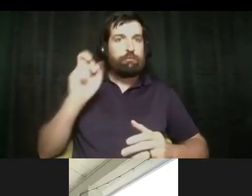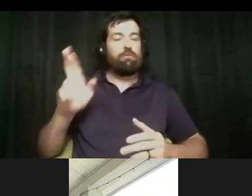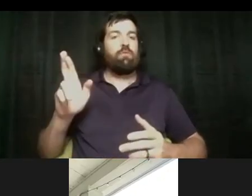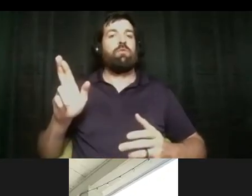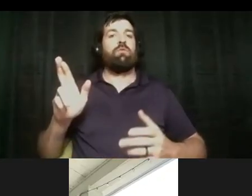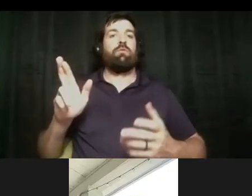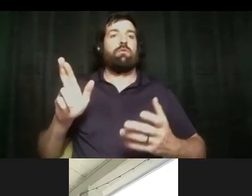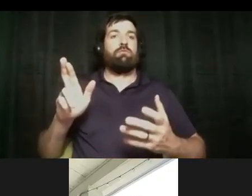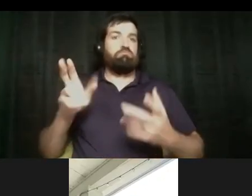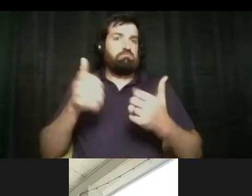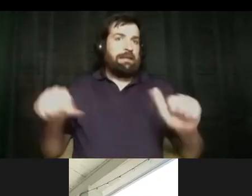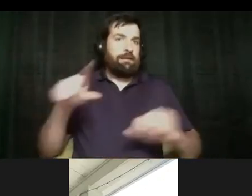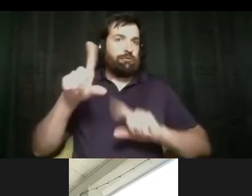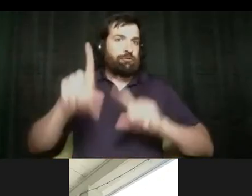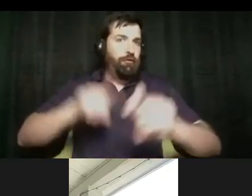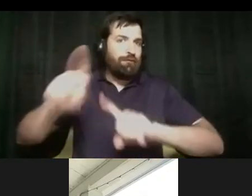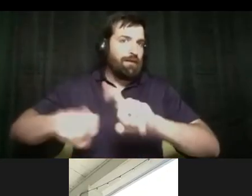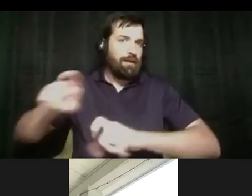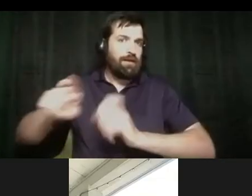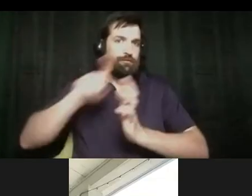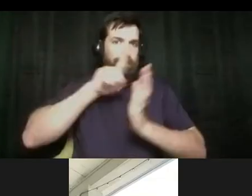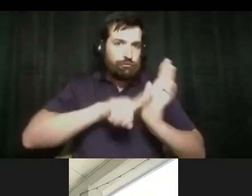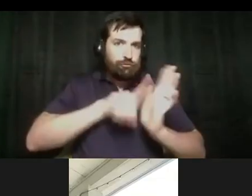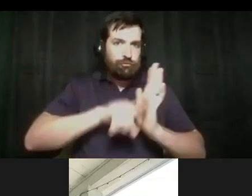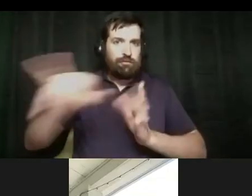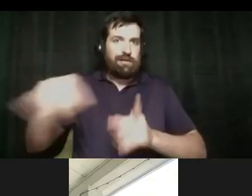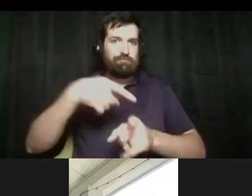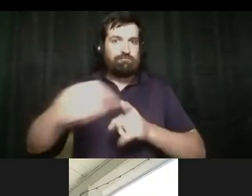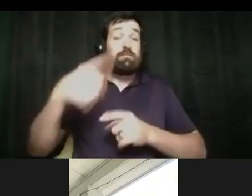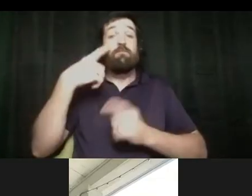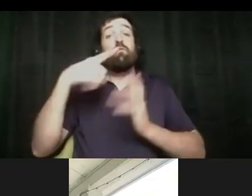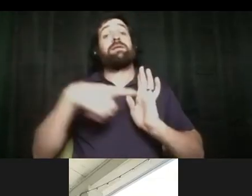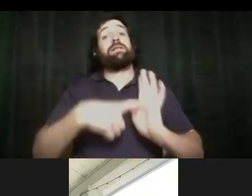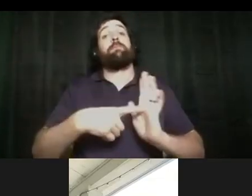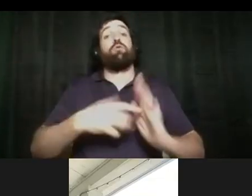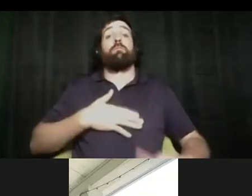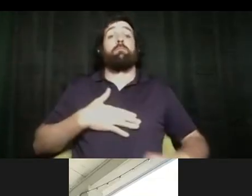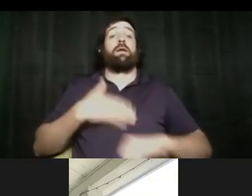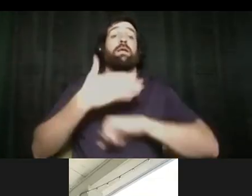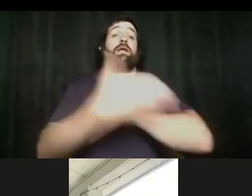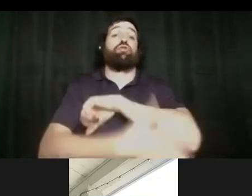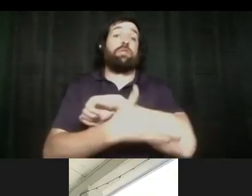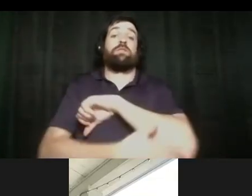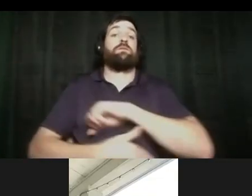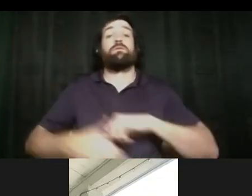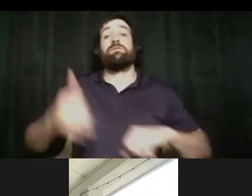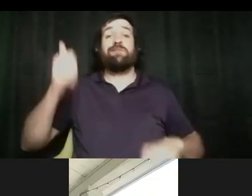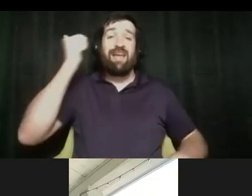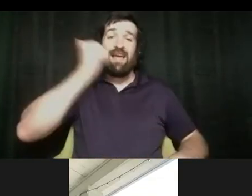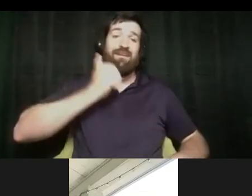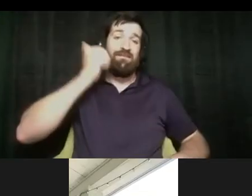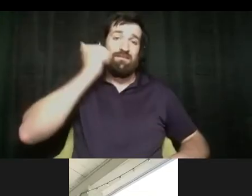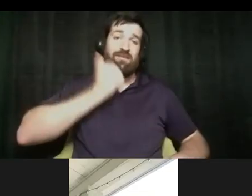any survey research in this regard. For example, in my country, every day people